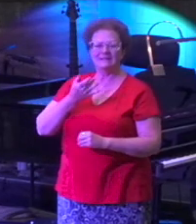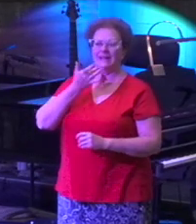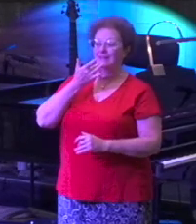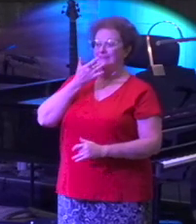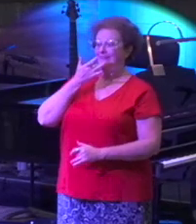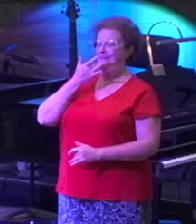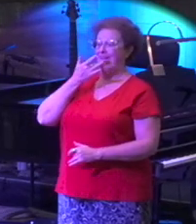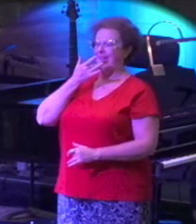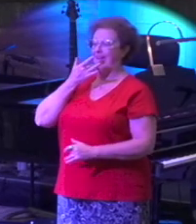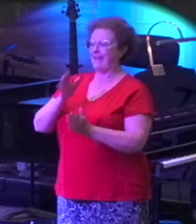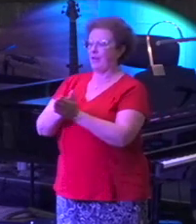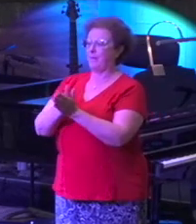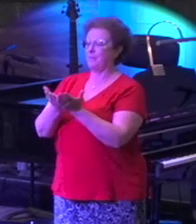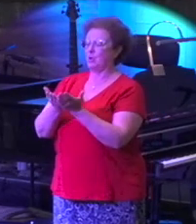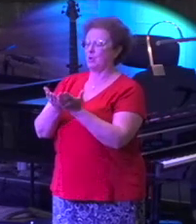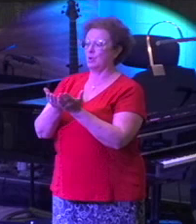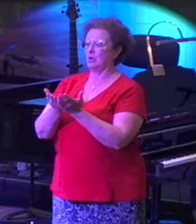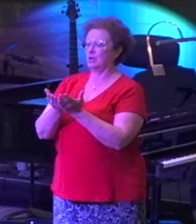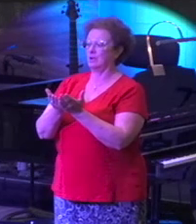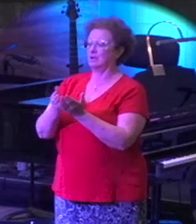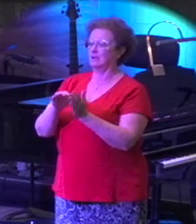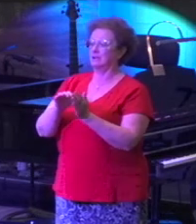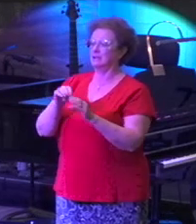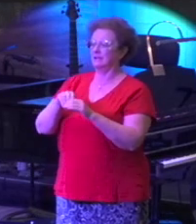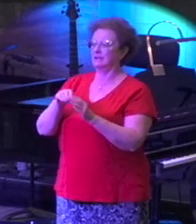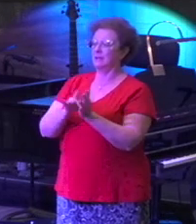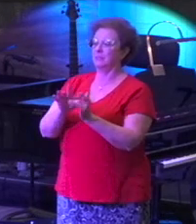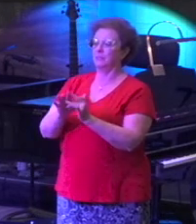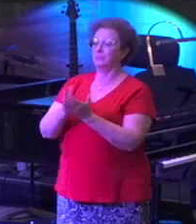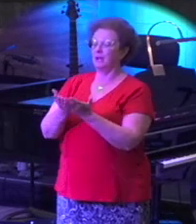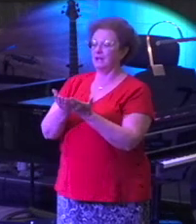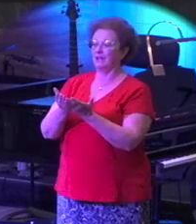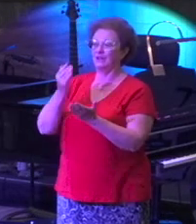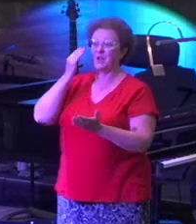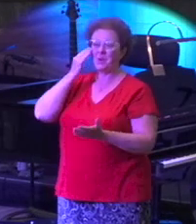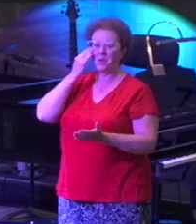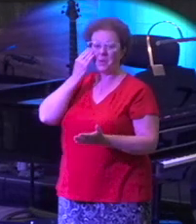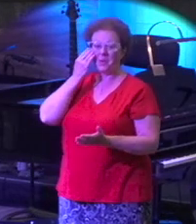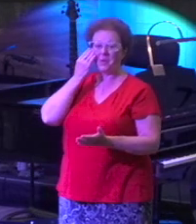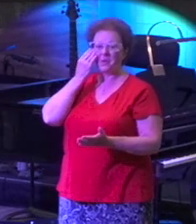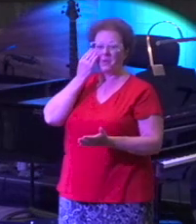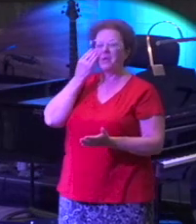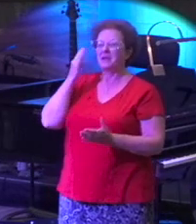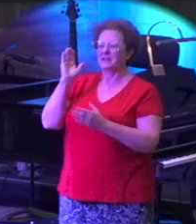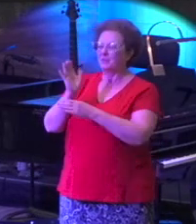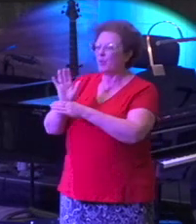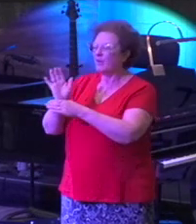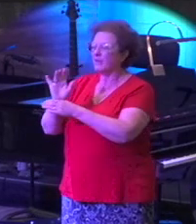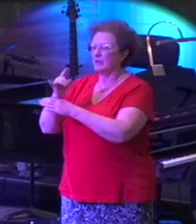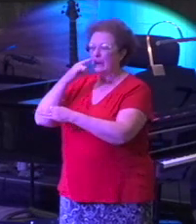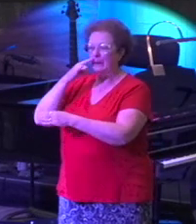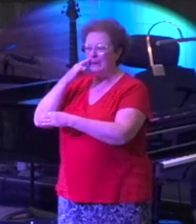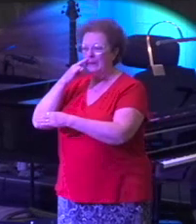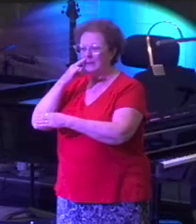books of the Bible. Of course, most of us know it because of that reimagined animated series that just